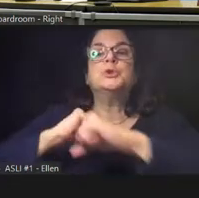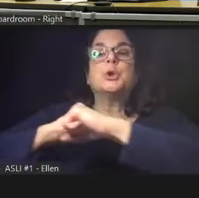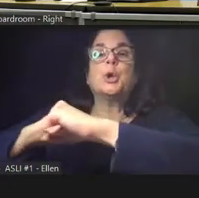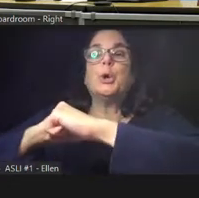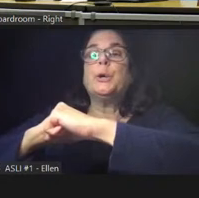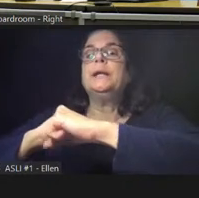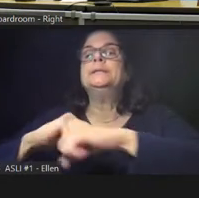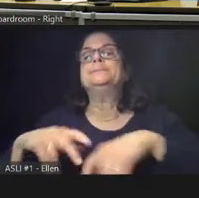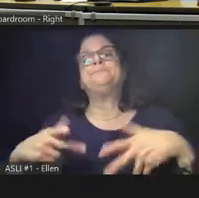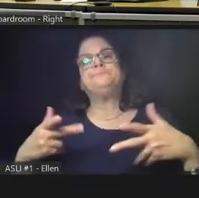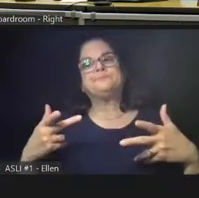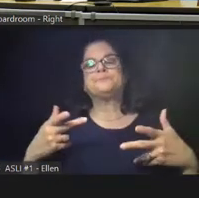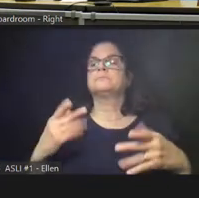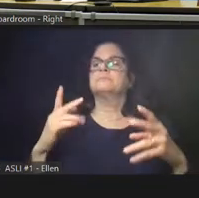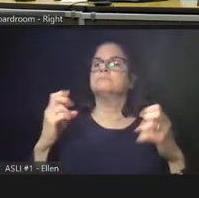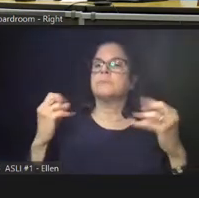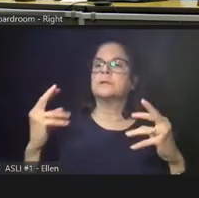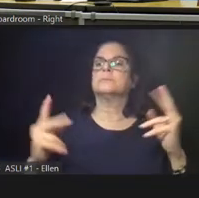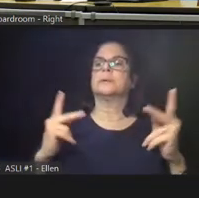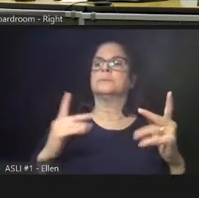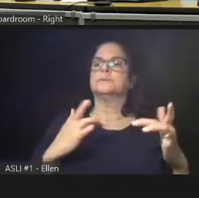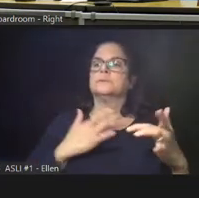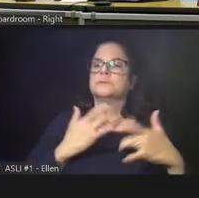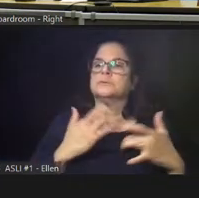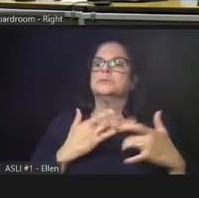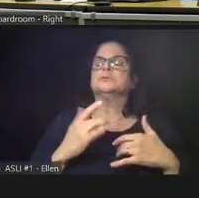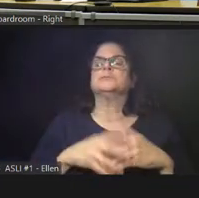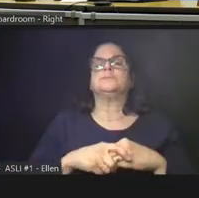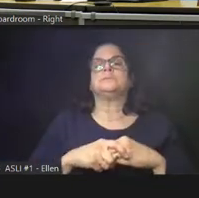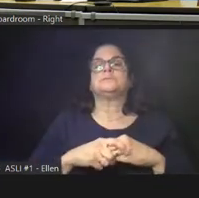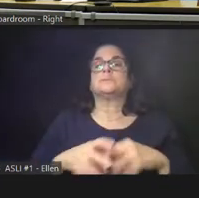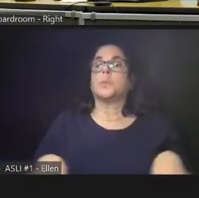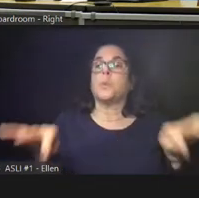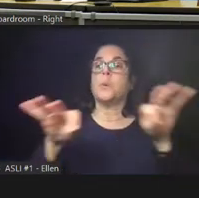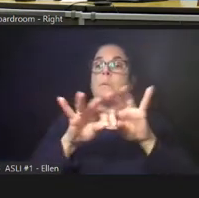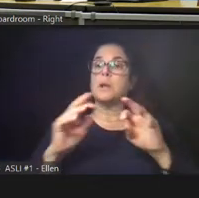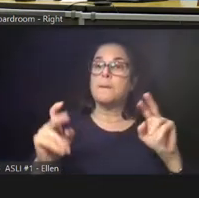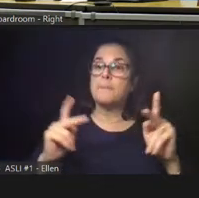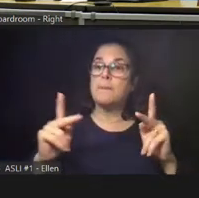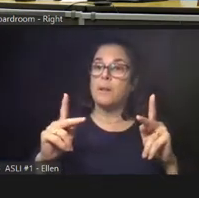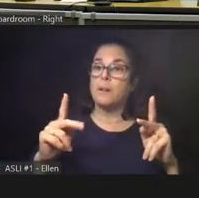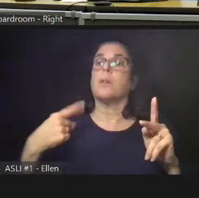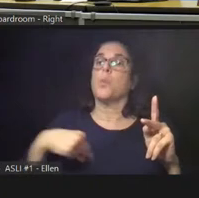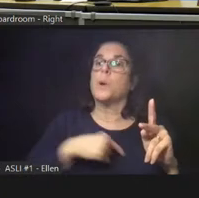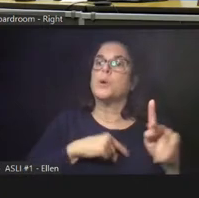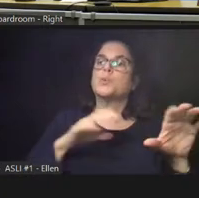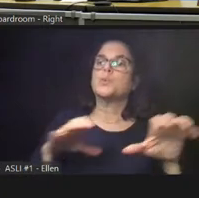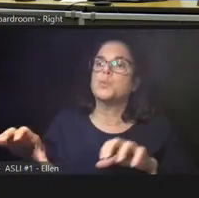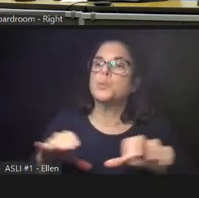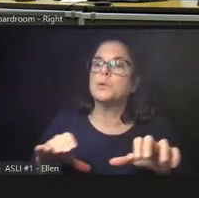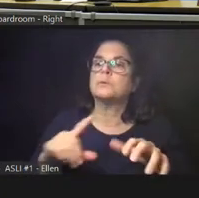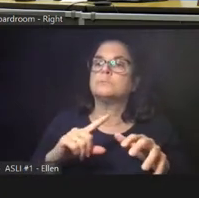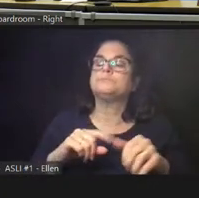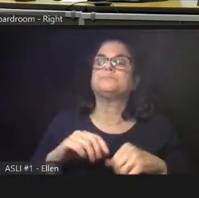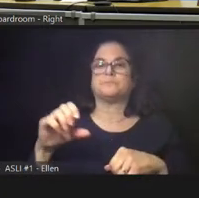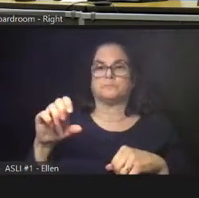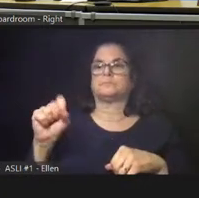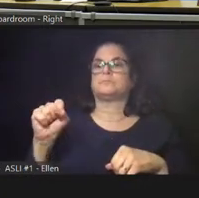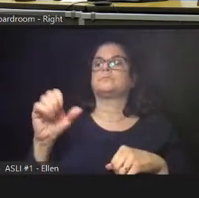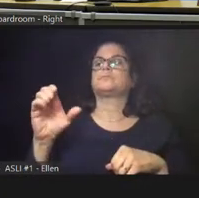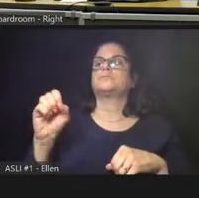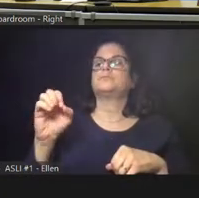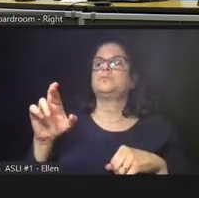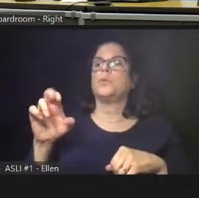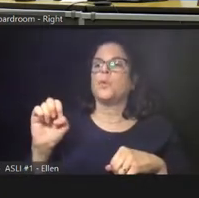networking platforms, and elsewhere, it is important that people know what we are doing. I think this scorecard provides